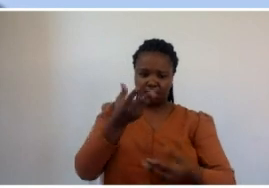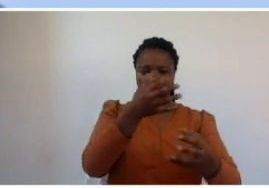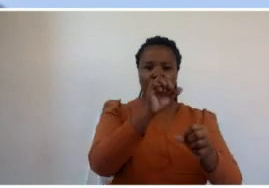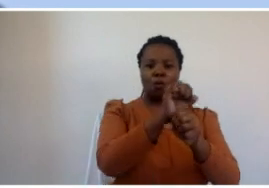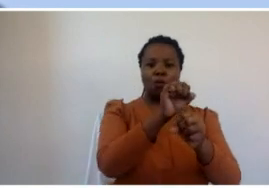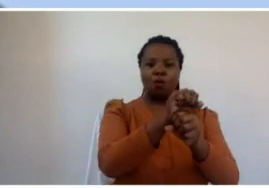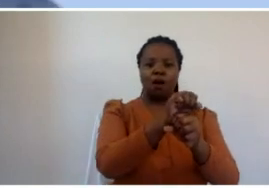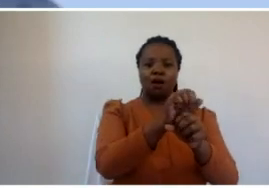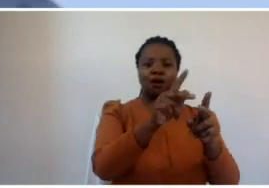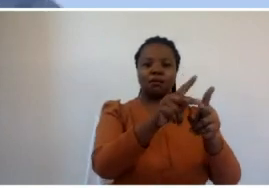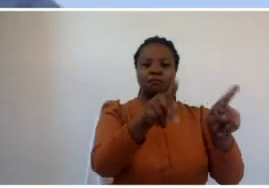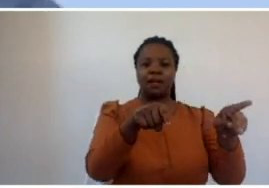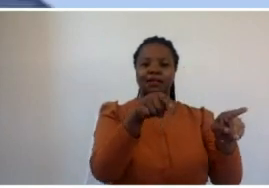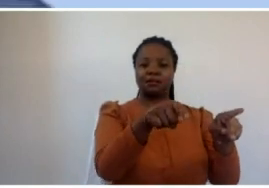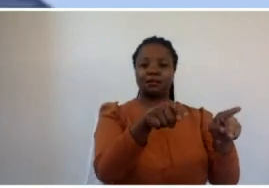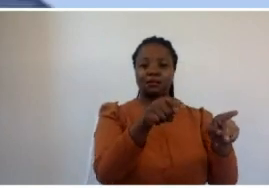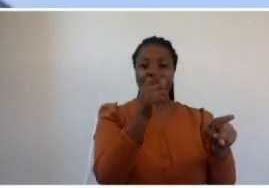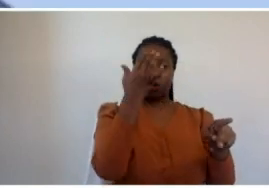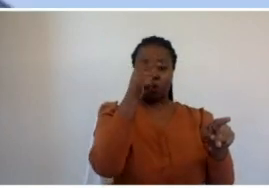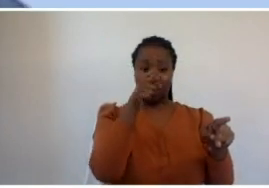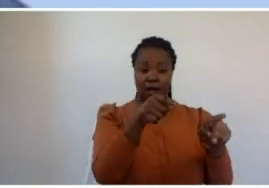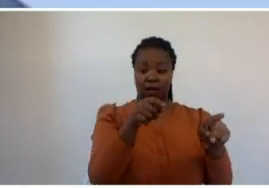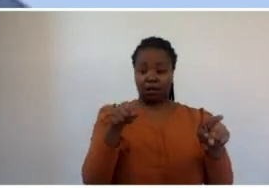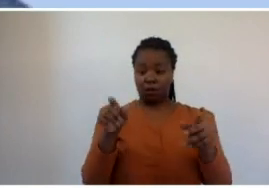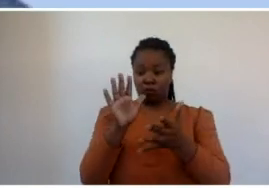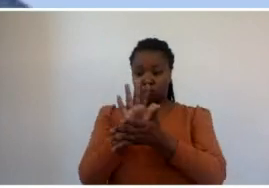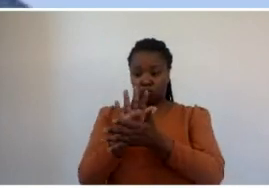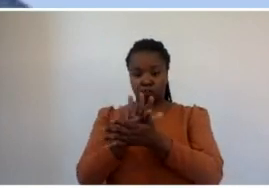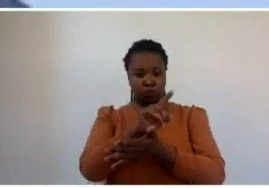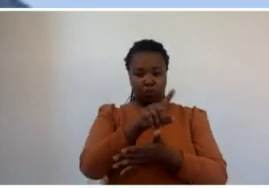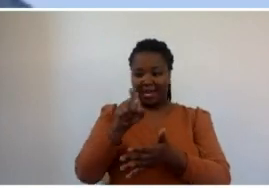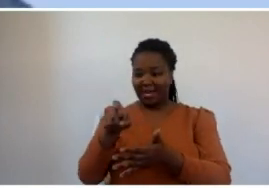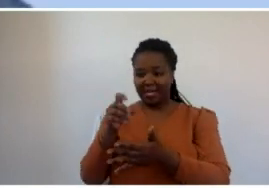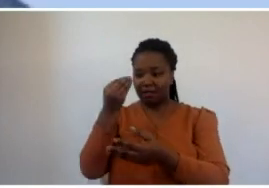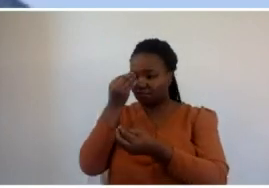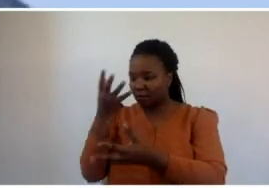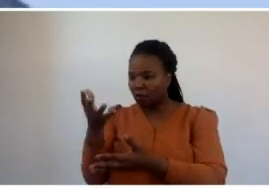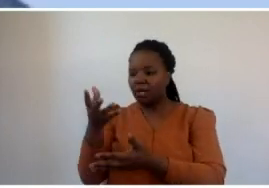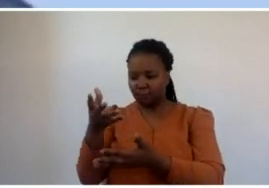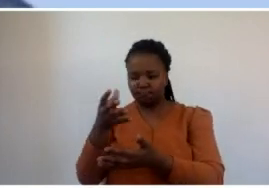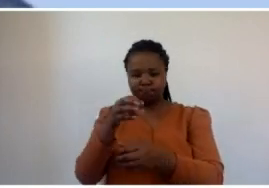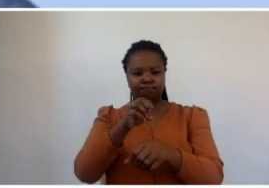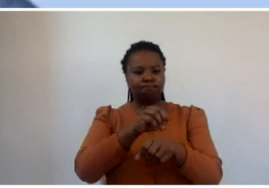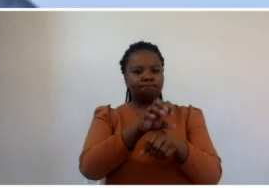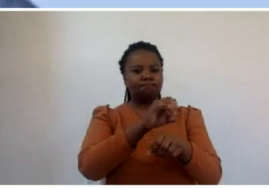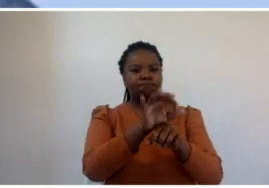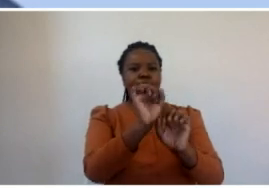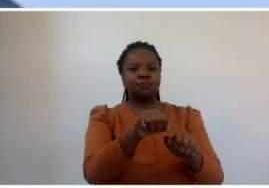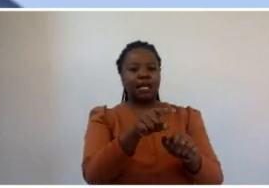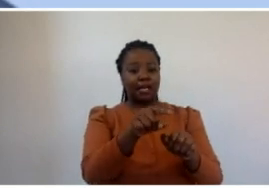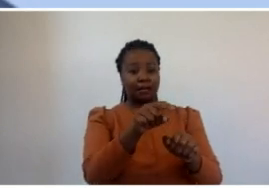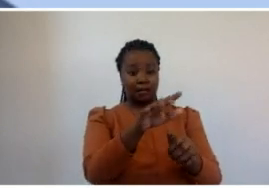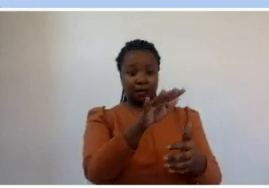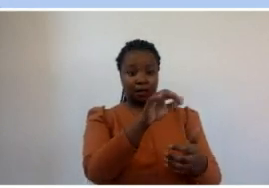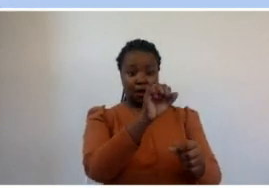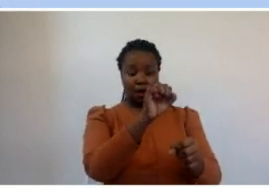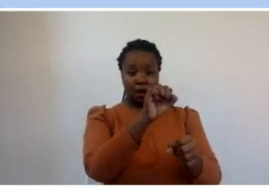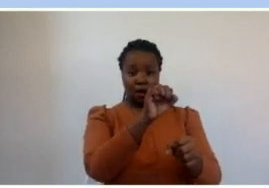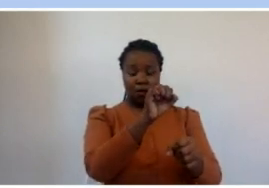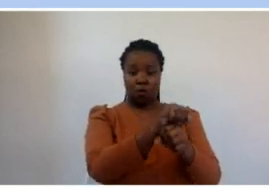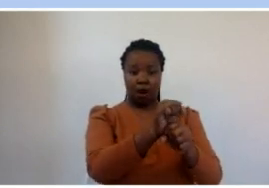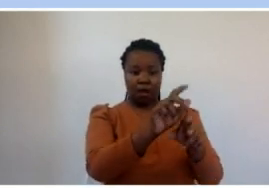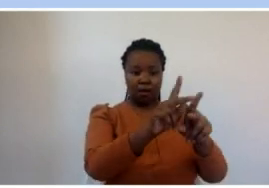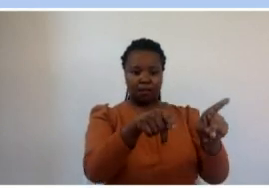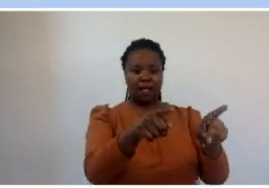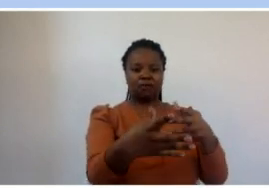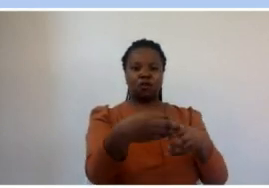help the workplace know how to best make their workplace inclusive, given the particular needs